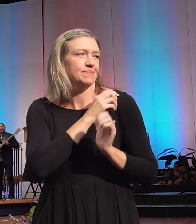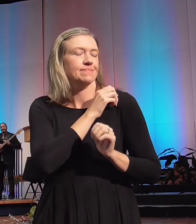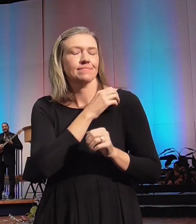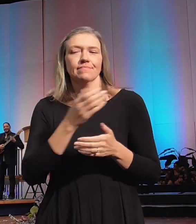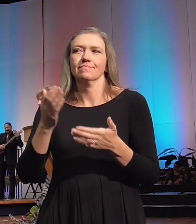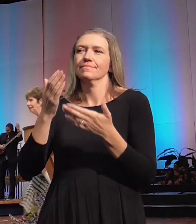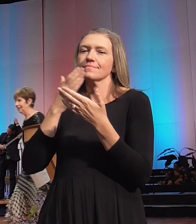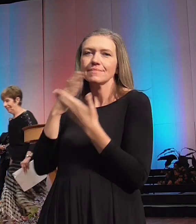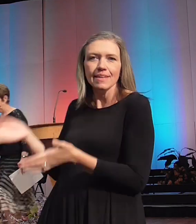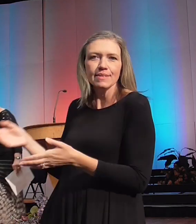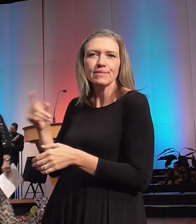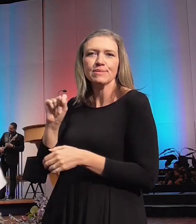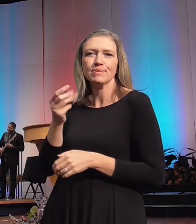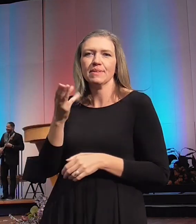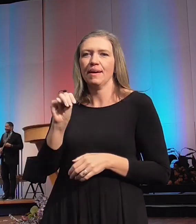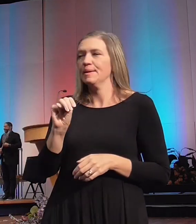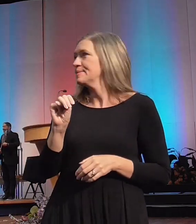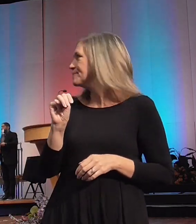Thank you, Tom.